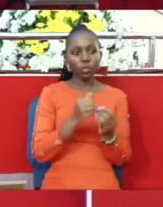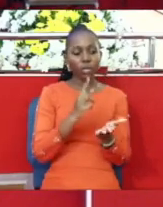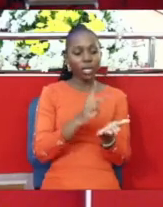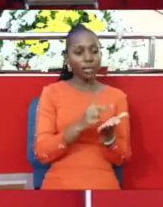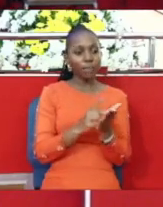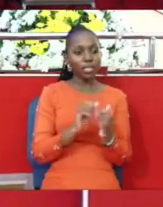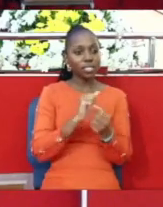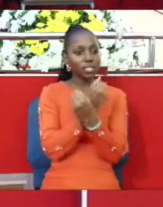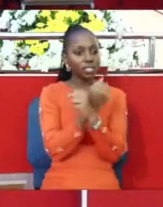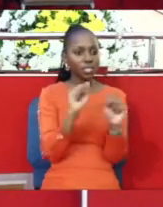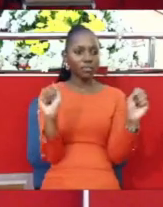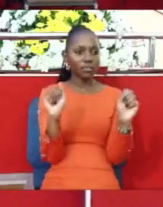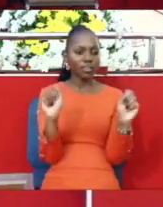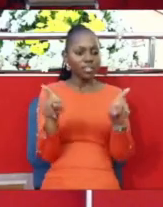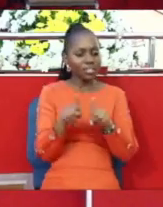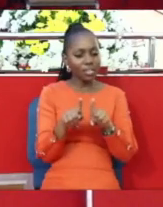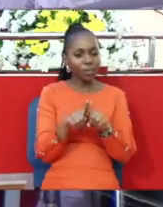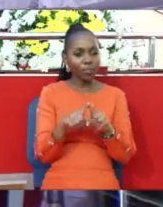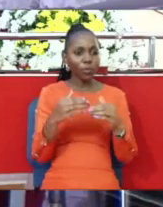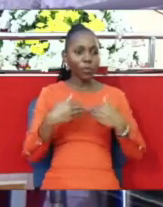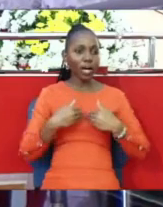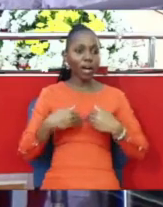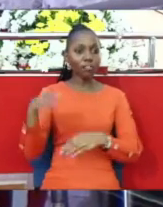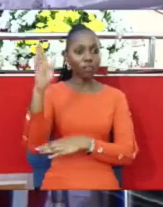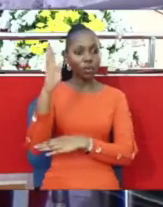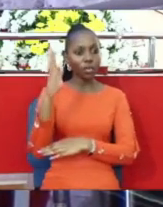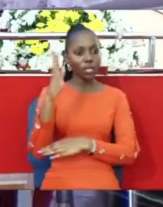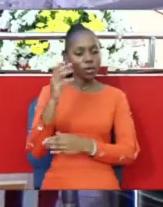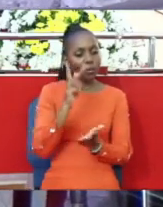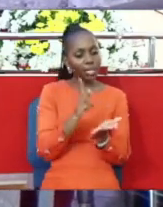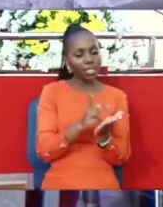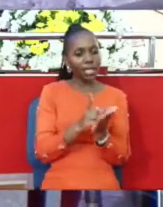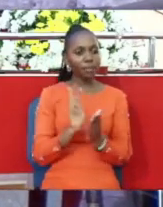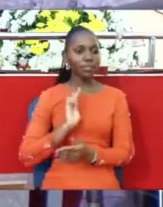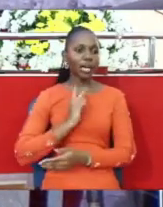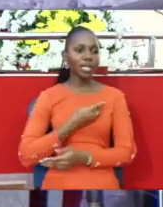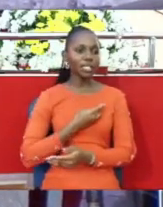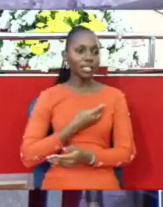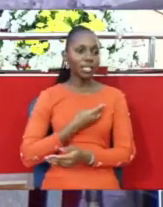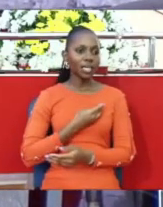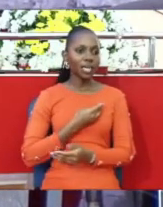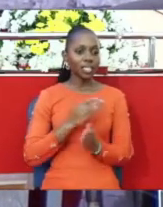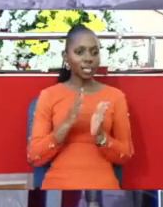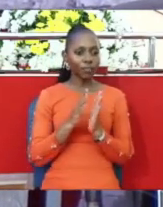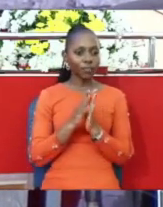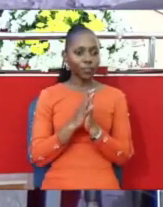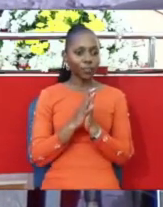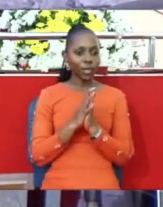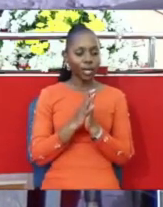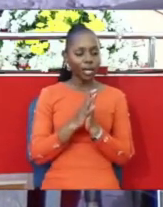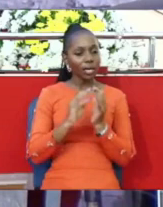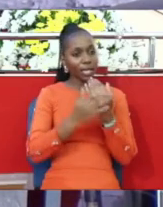has preserved our meals. Ambapo Bwana amehifadhi chakula chetu. Where the Lord has preserved our food. Ambapo Bwana ametuwekea chakula. He will